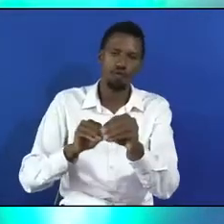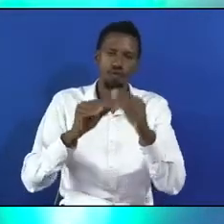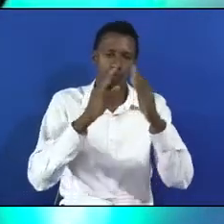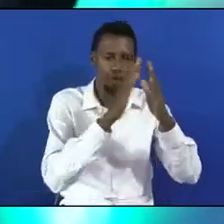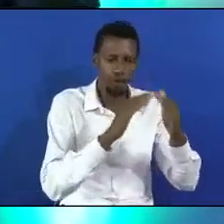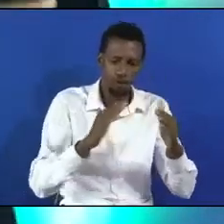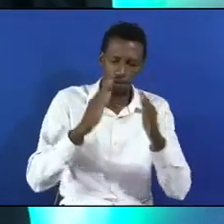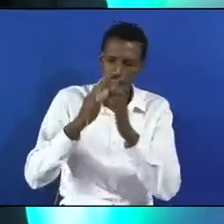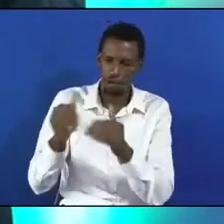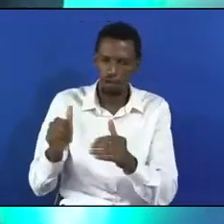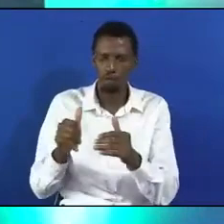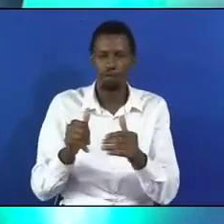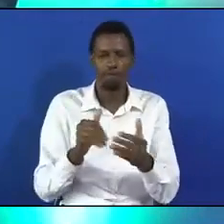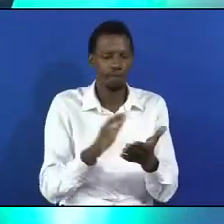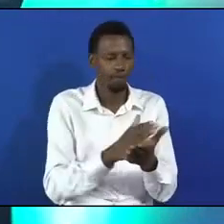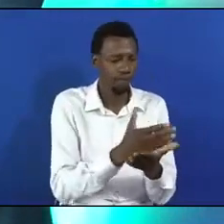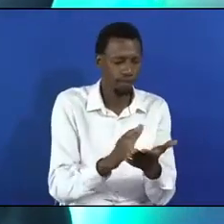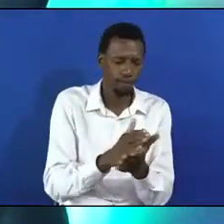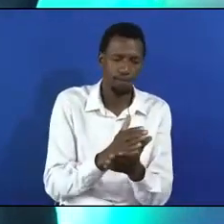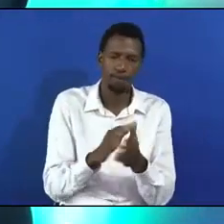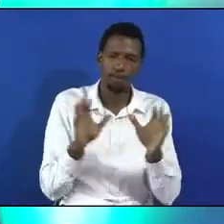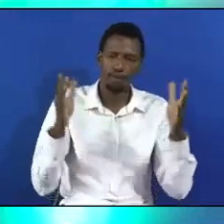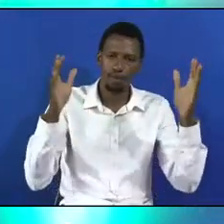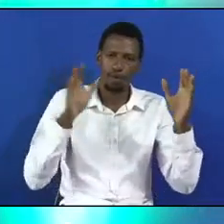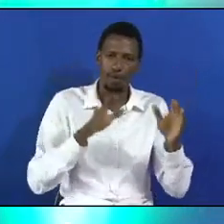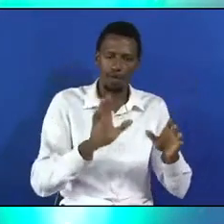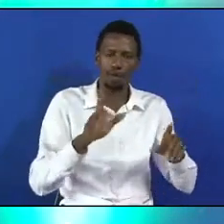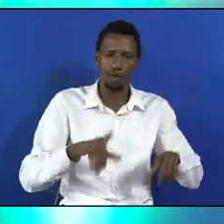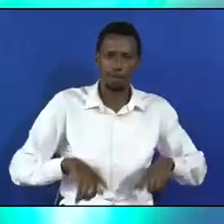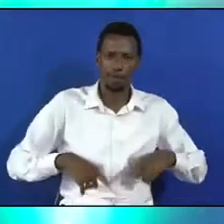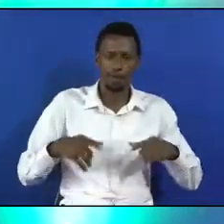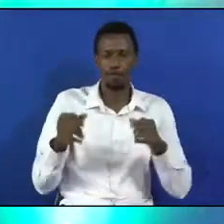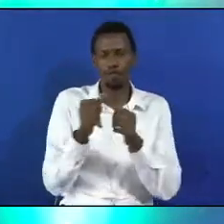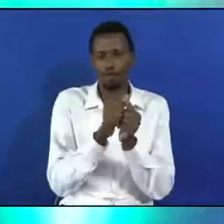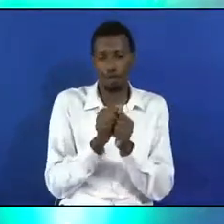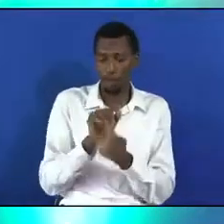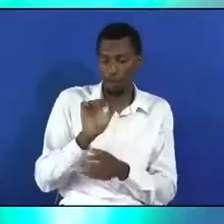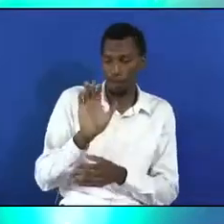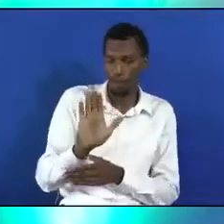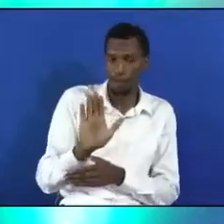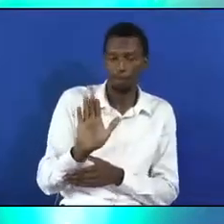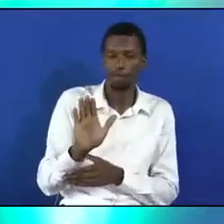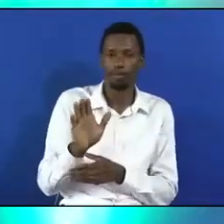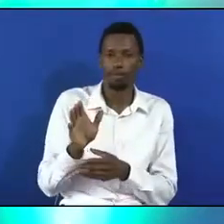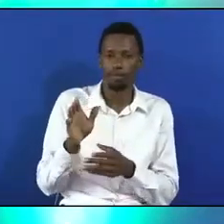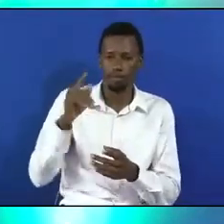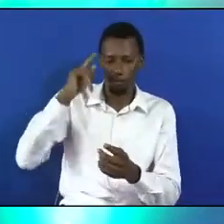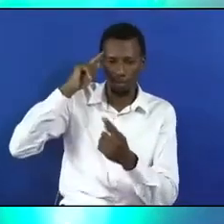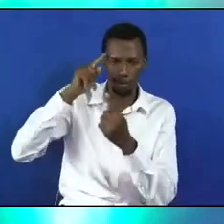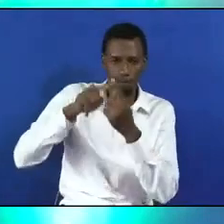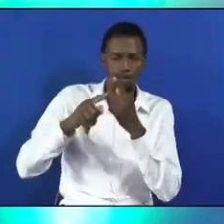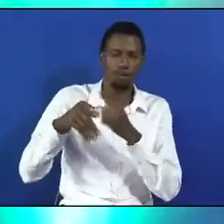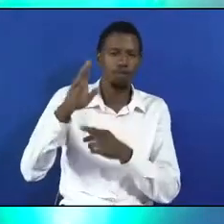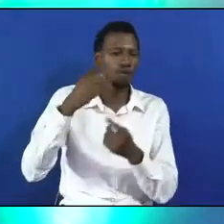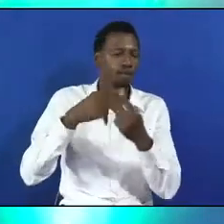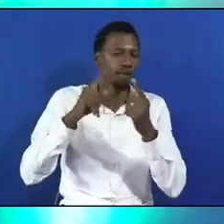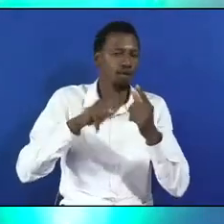breaking bread. They celebrated their lives together. And that is the intention of God. But what happens today?